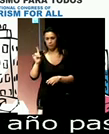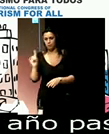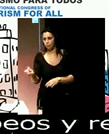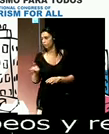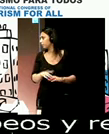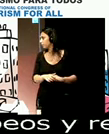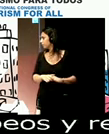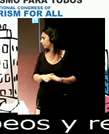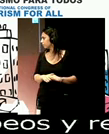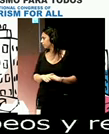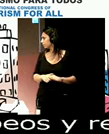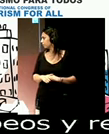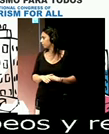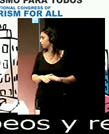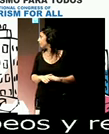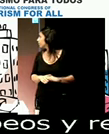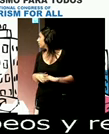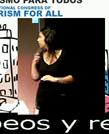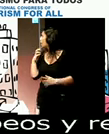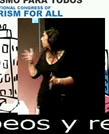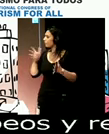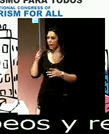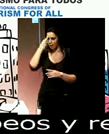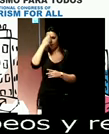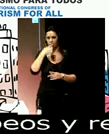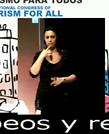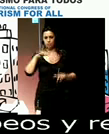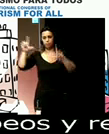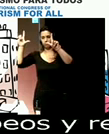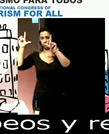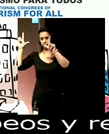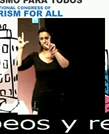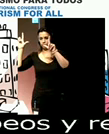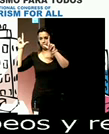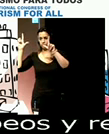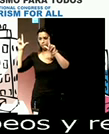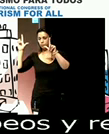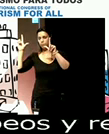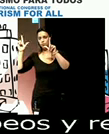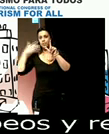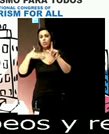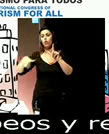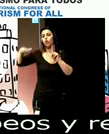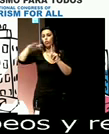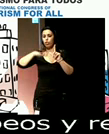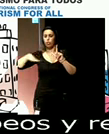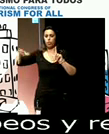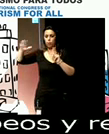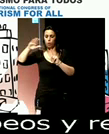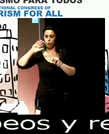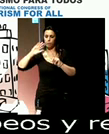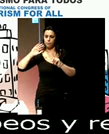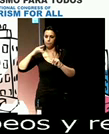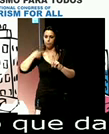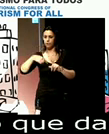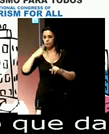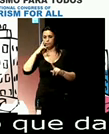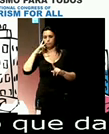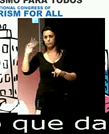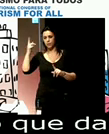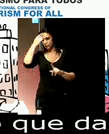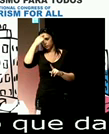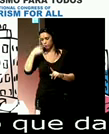I love that picture, which stresses really the big area. And we illustrated here 42